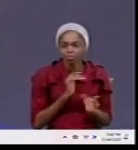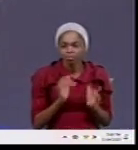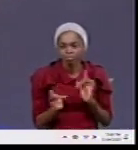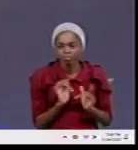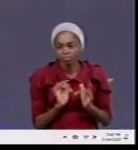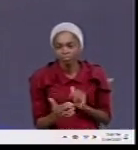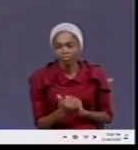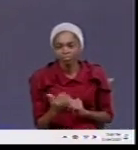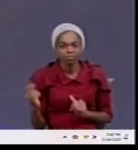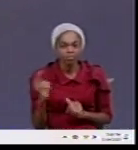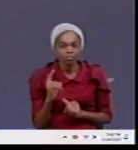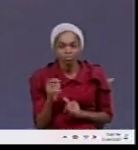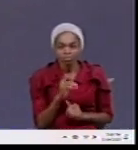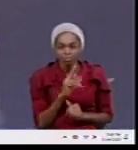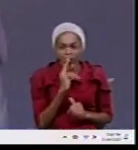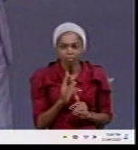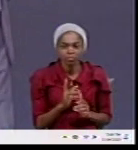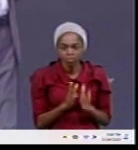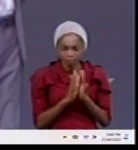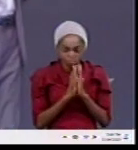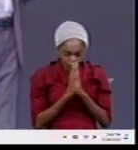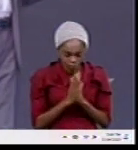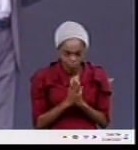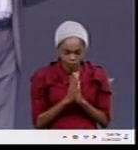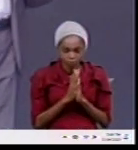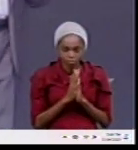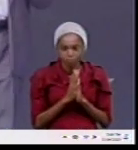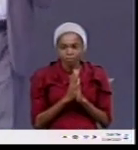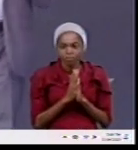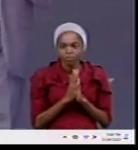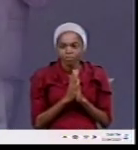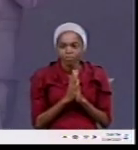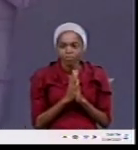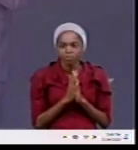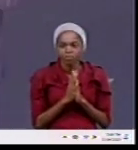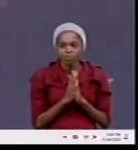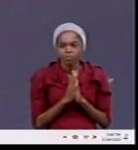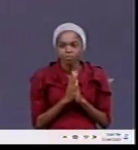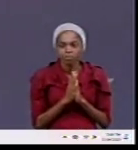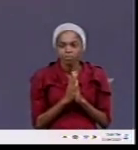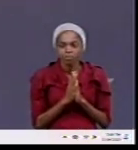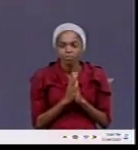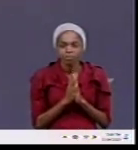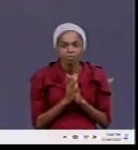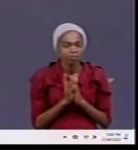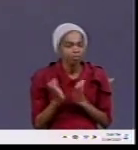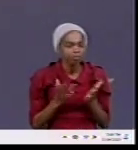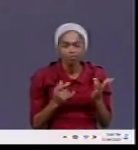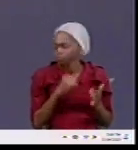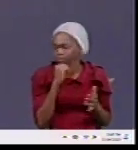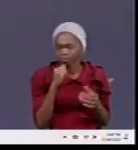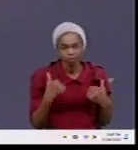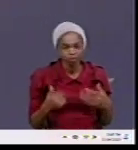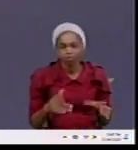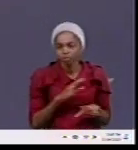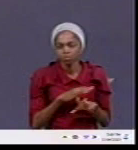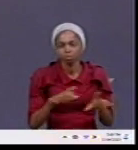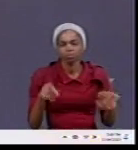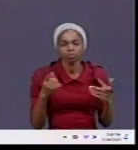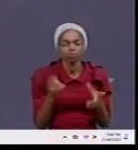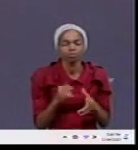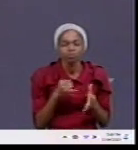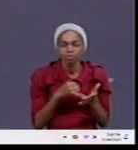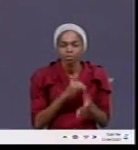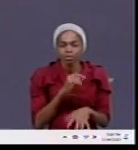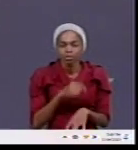over. Nobody should go yet. Don't go yet. It's time to pray. The Lord has ministered unto us. The Lord has spoken to us.